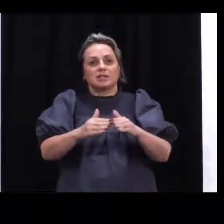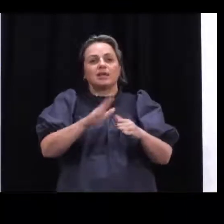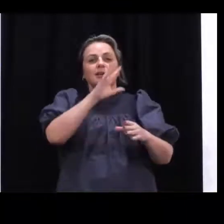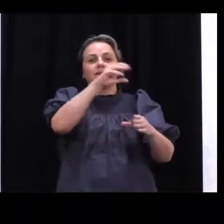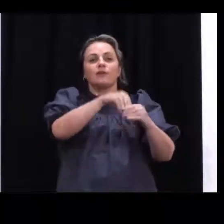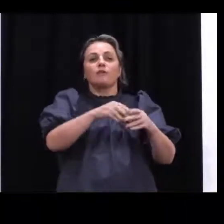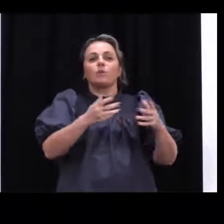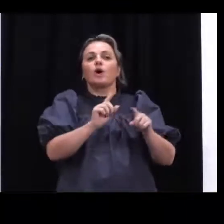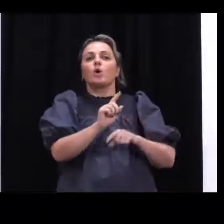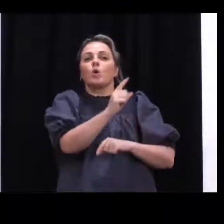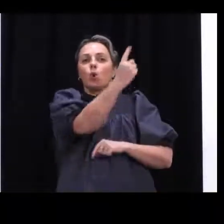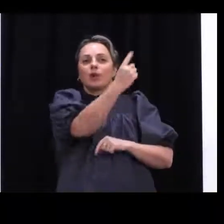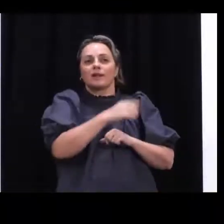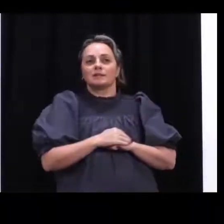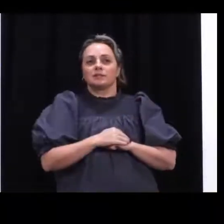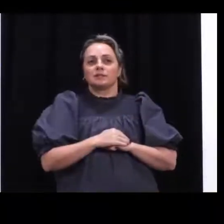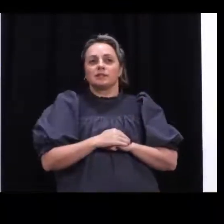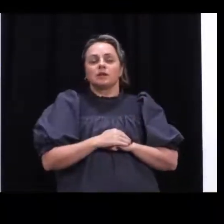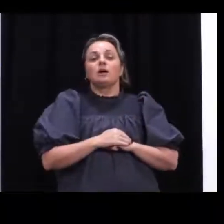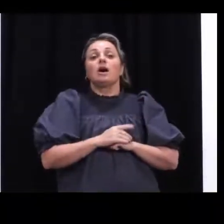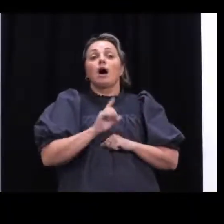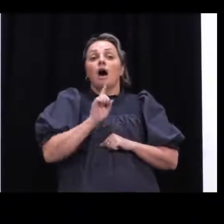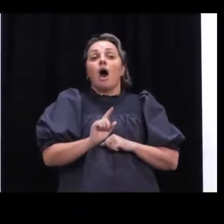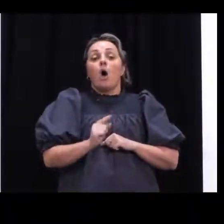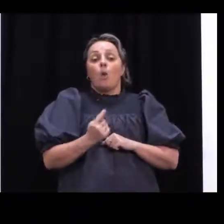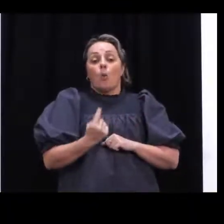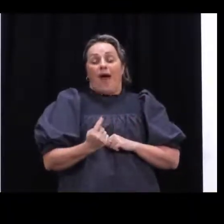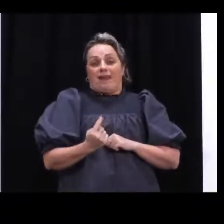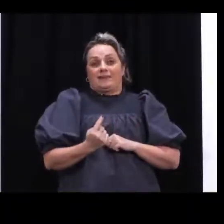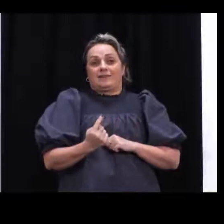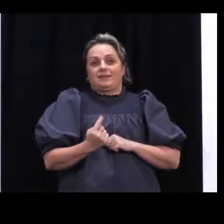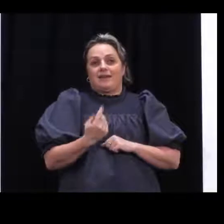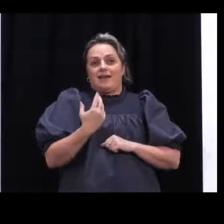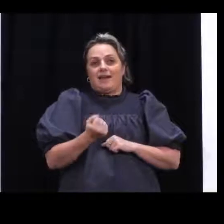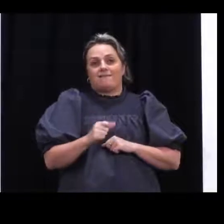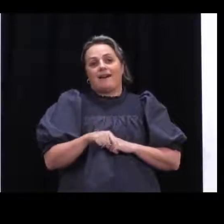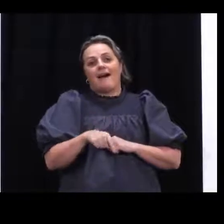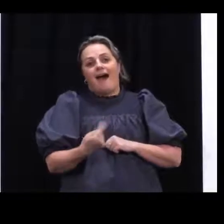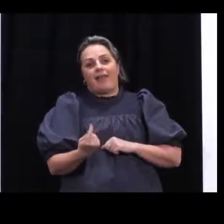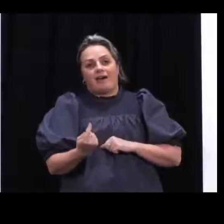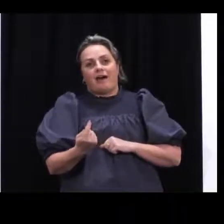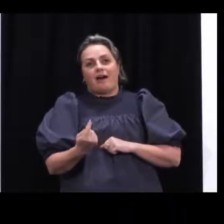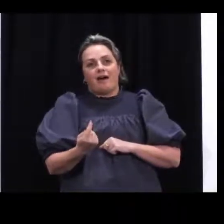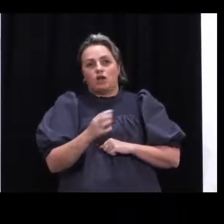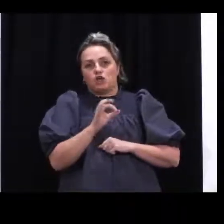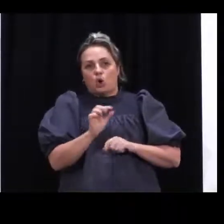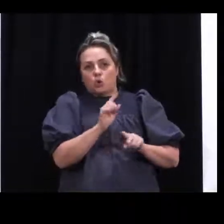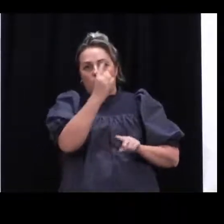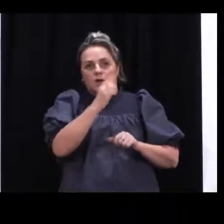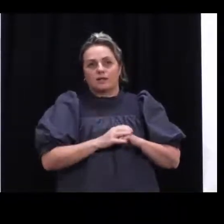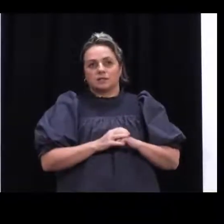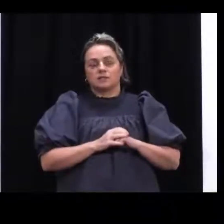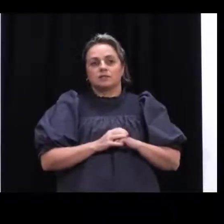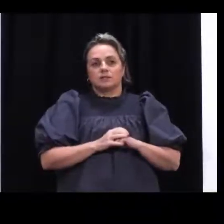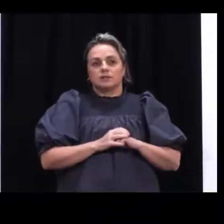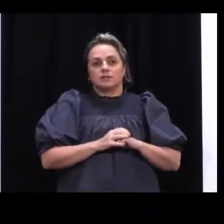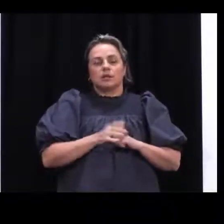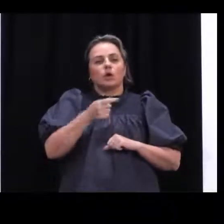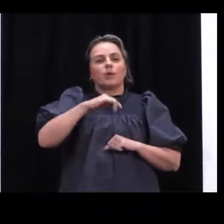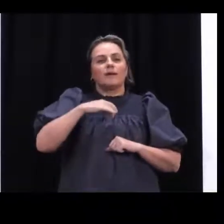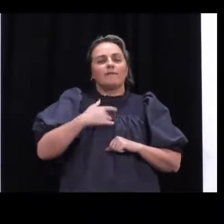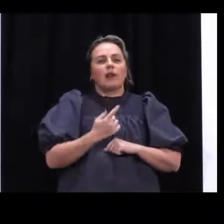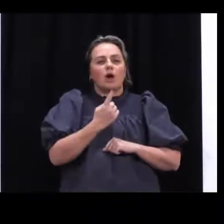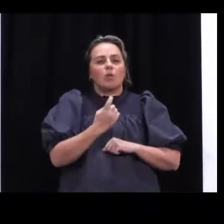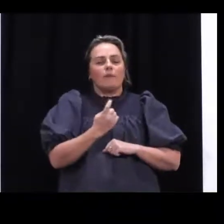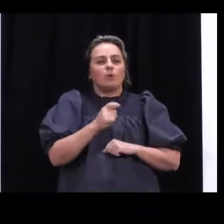Auckland outbreak. All but one are in Auckland. There's also one other case under investigation that is almost certainly an historic case